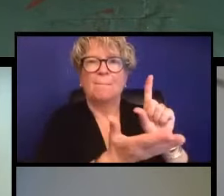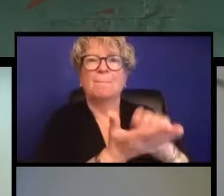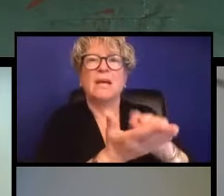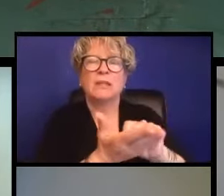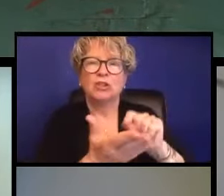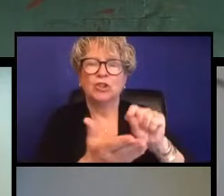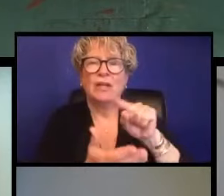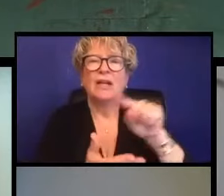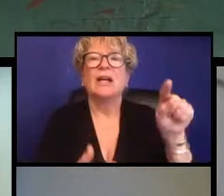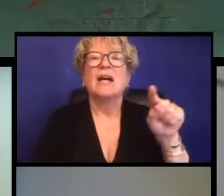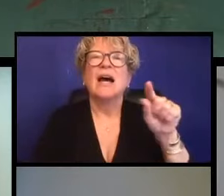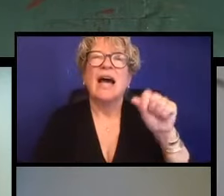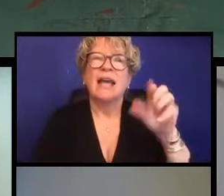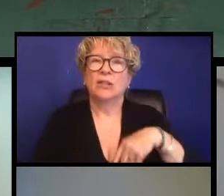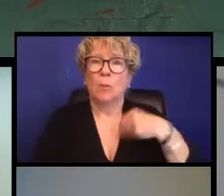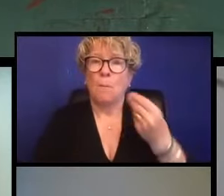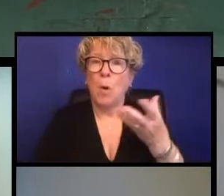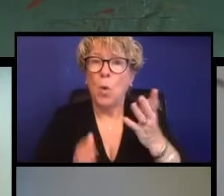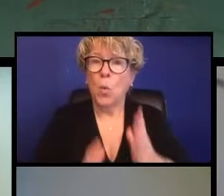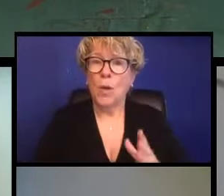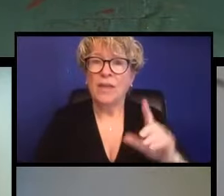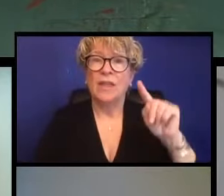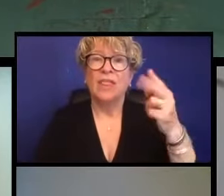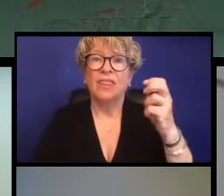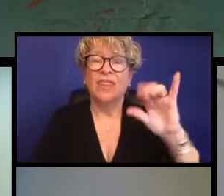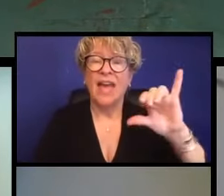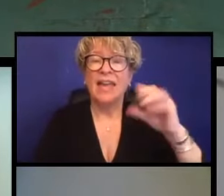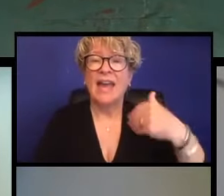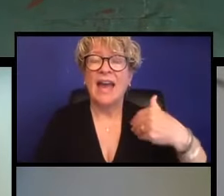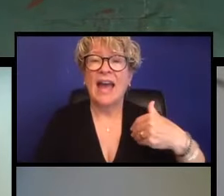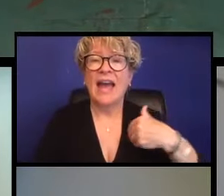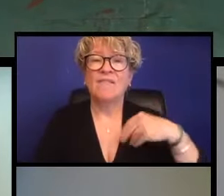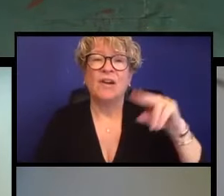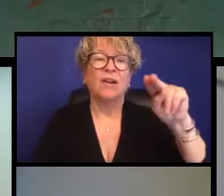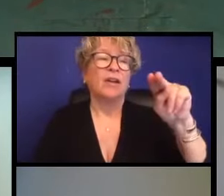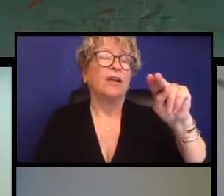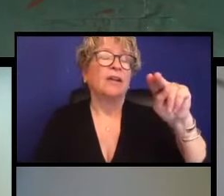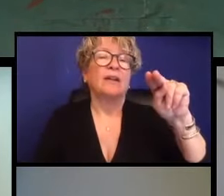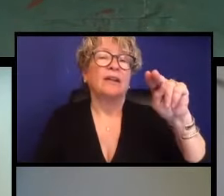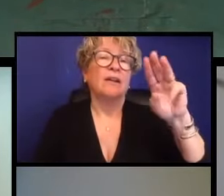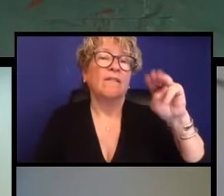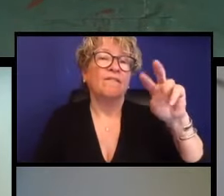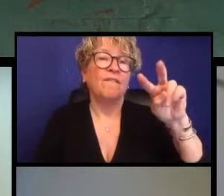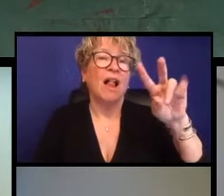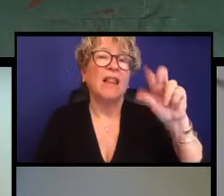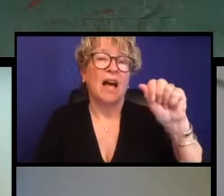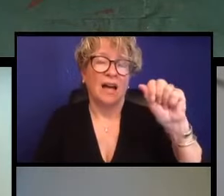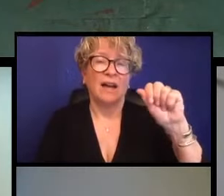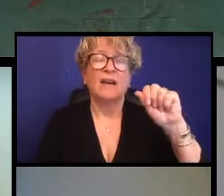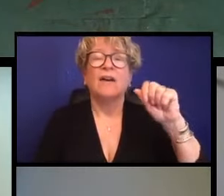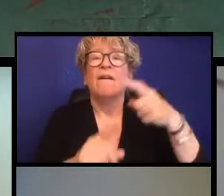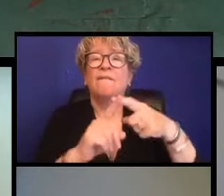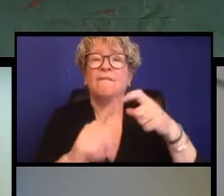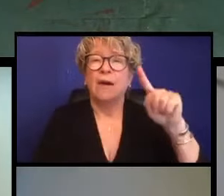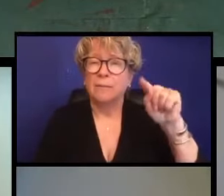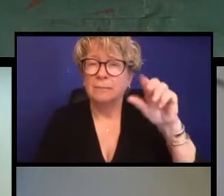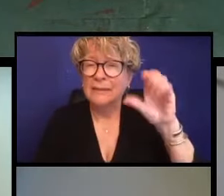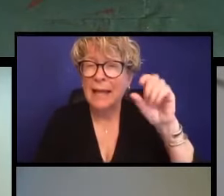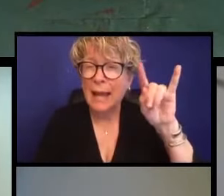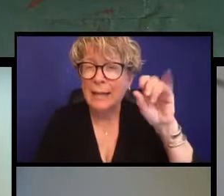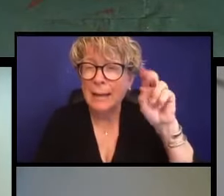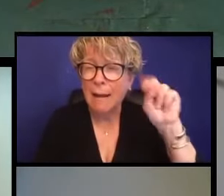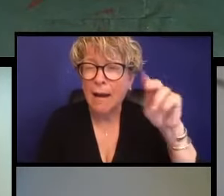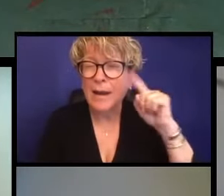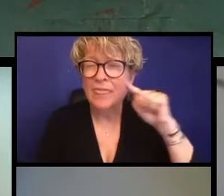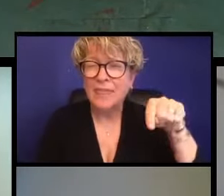things. They're also a poet. And they have a novella set in this Birdverse world coming out from Tachyon, I believe,